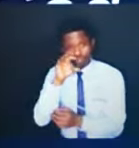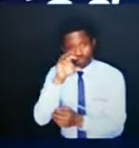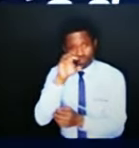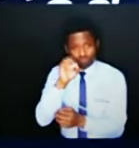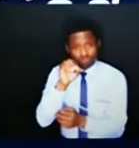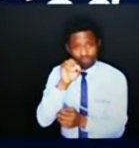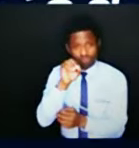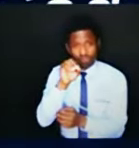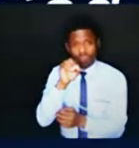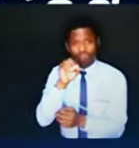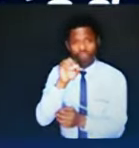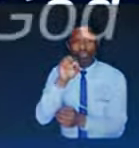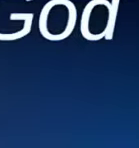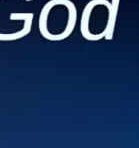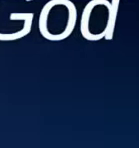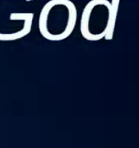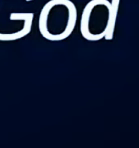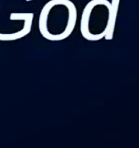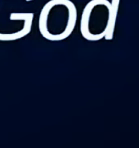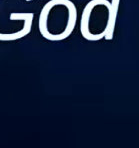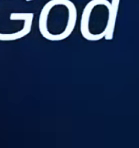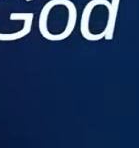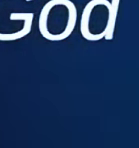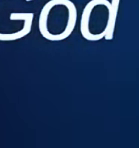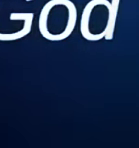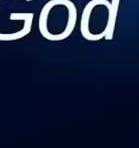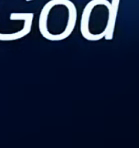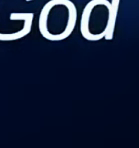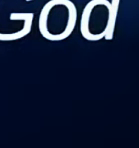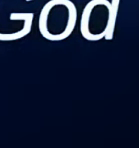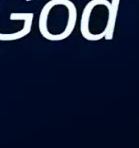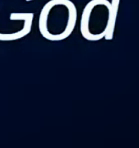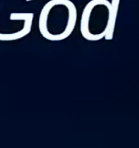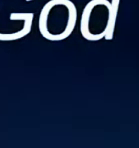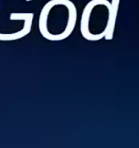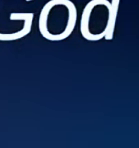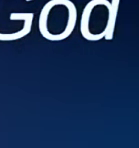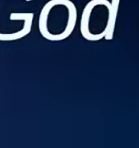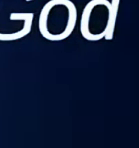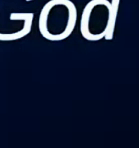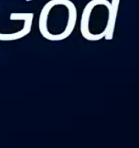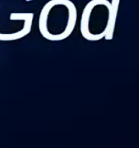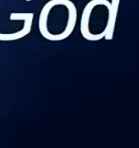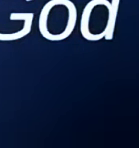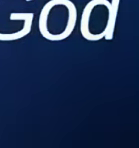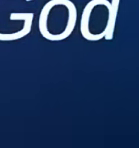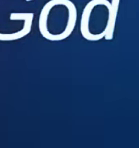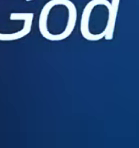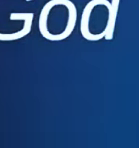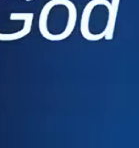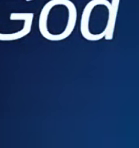siyese unyango pongro. That there is only one God.